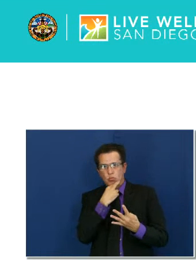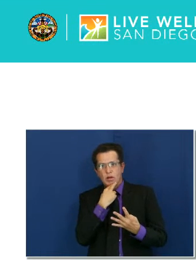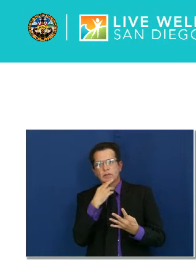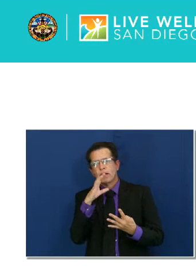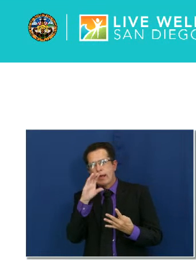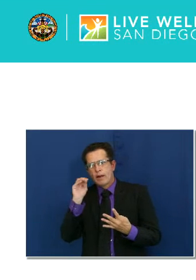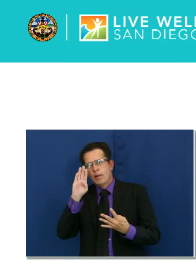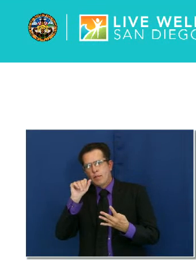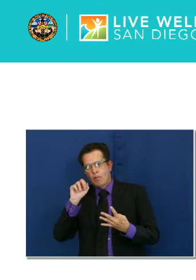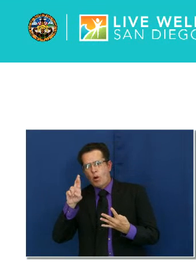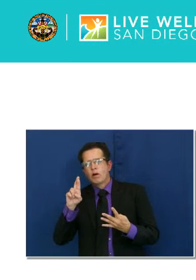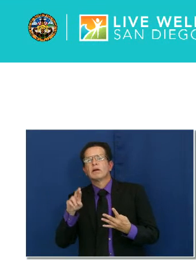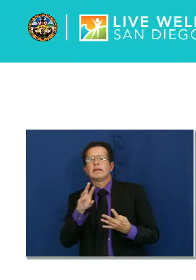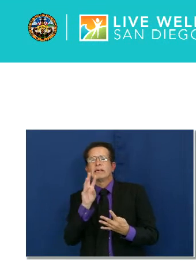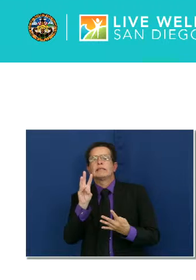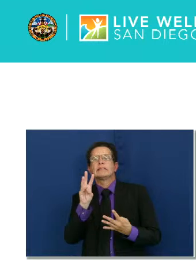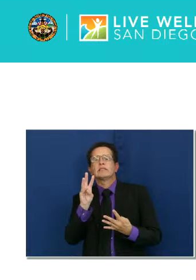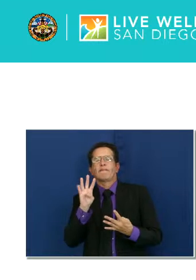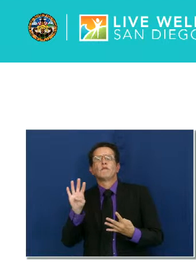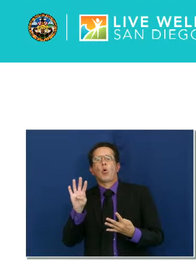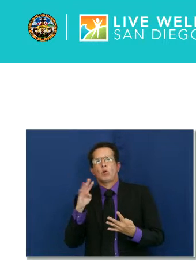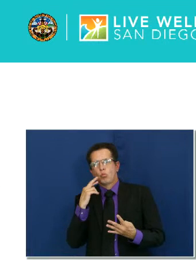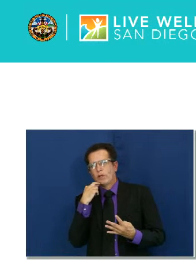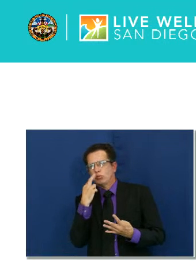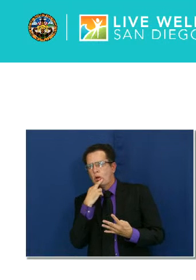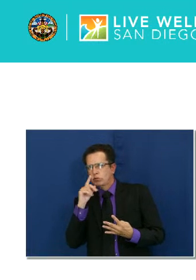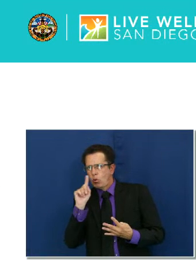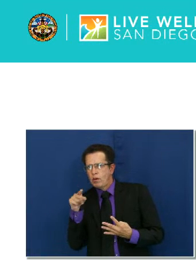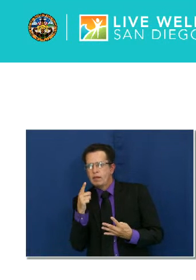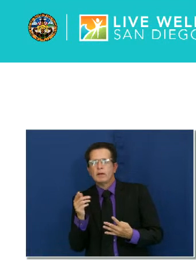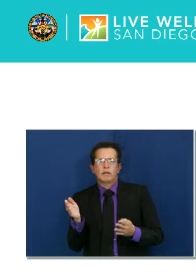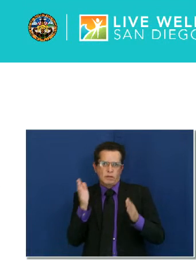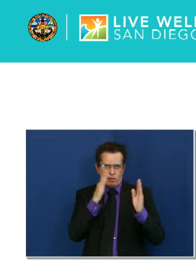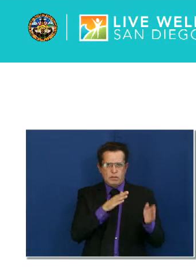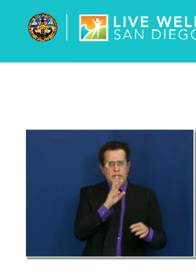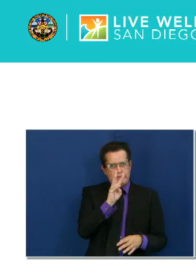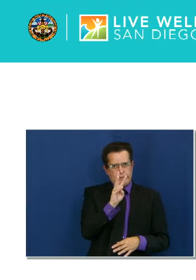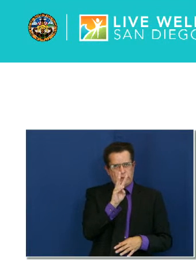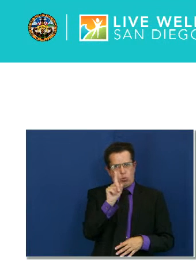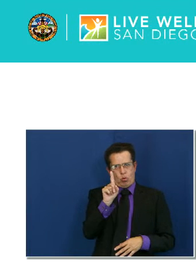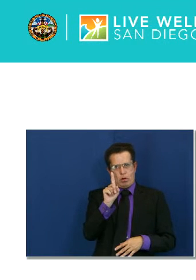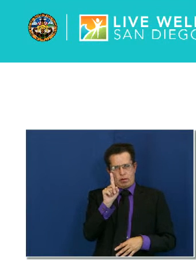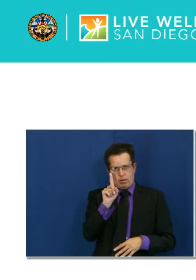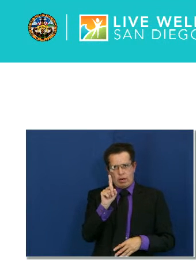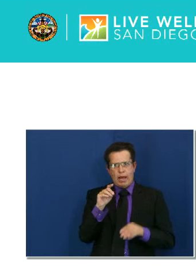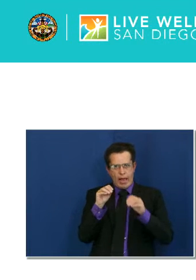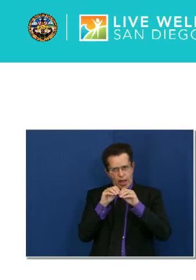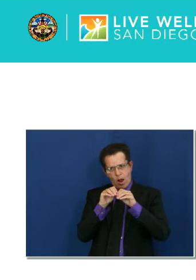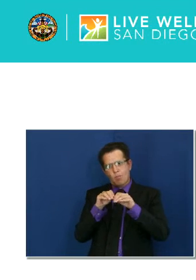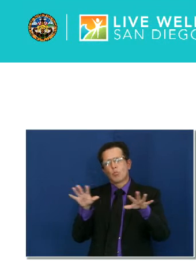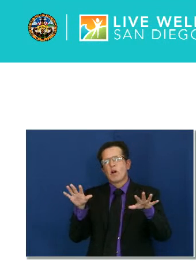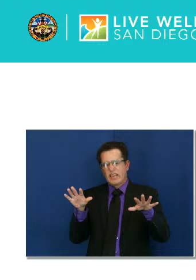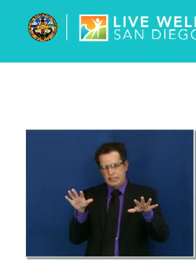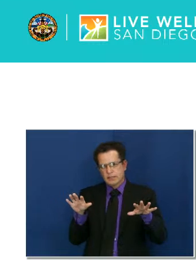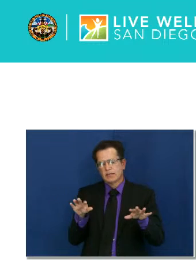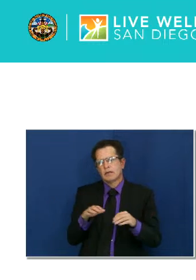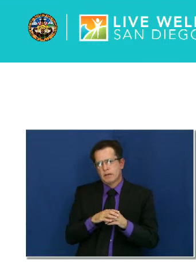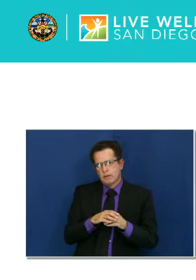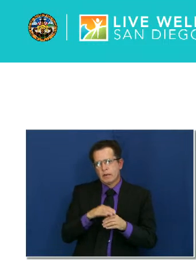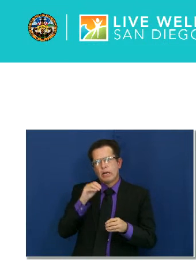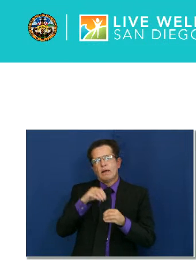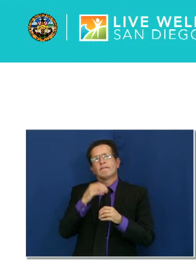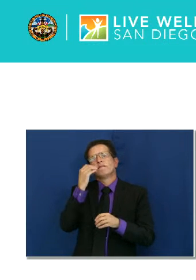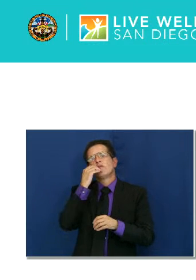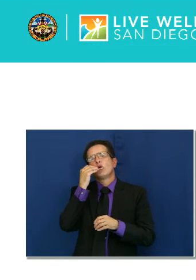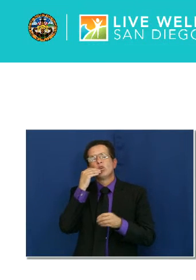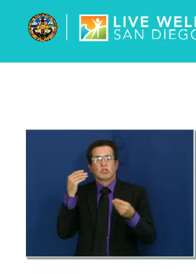and 64 in restaurants only. There are 61 outbreaks, there have been 61 outbreaks in